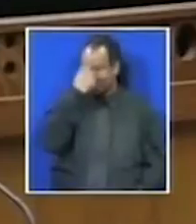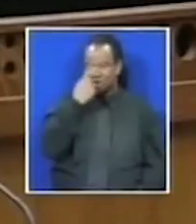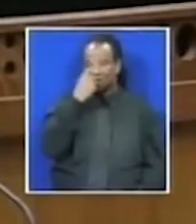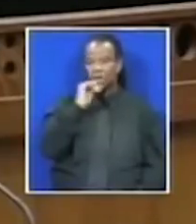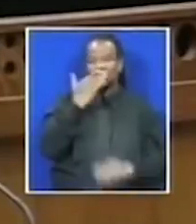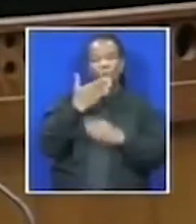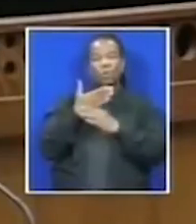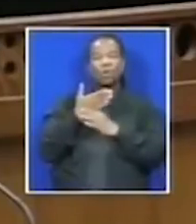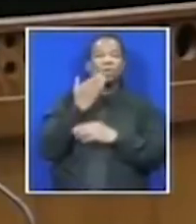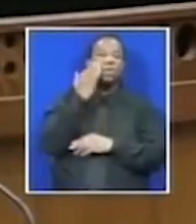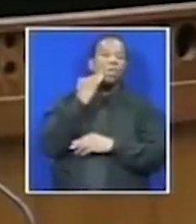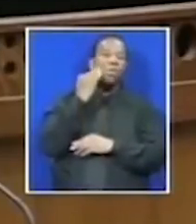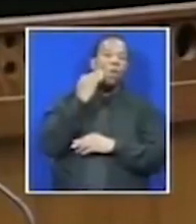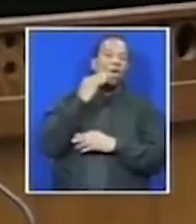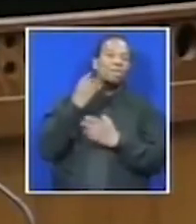white minority.